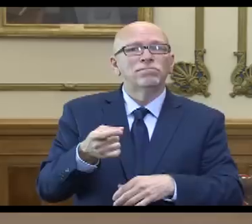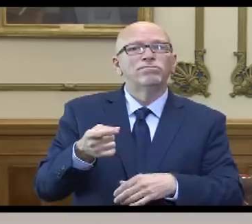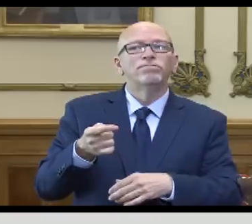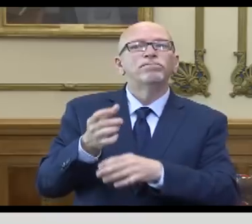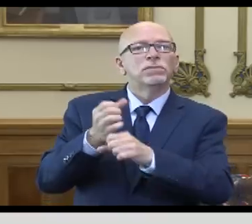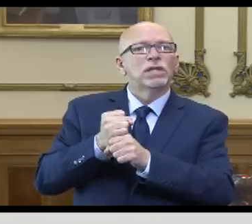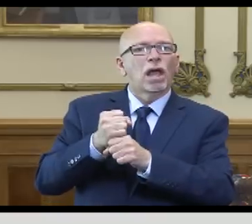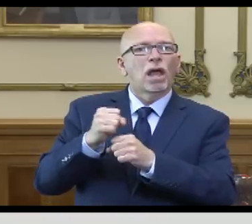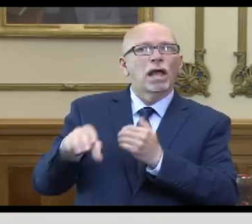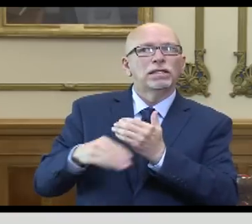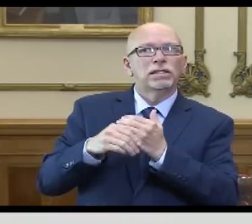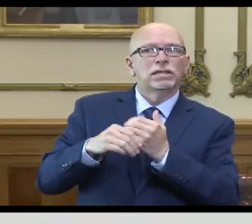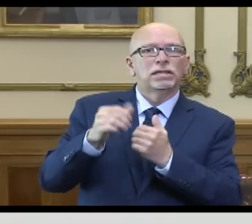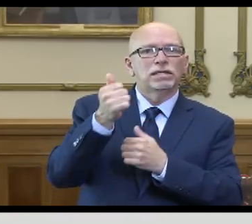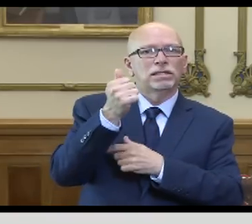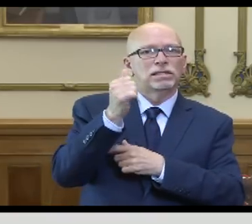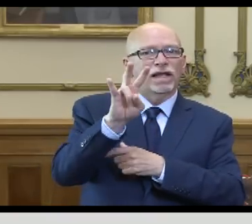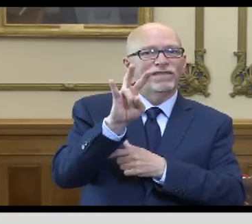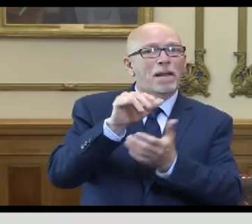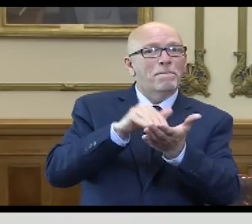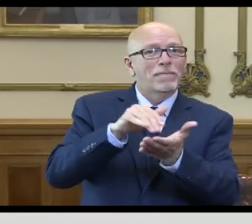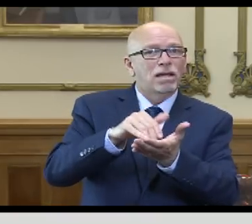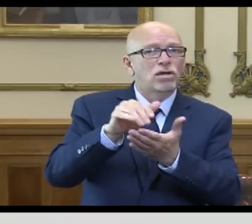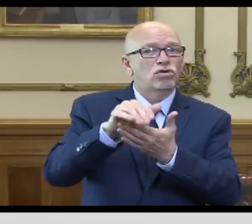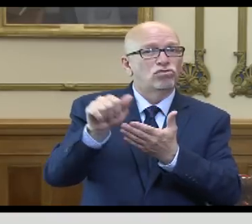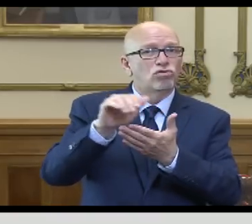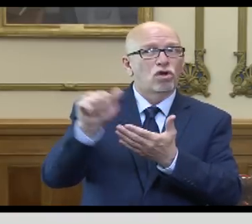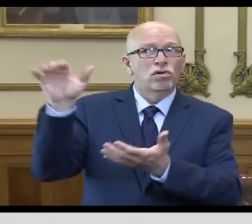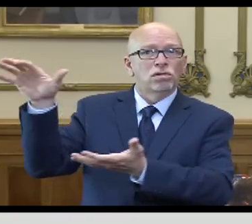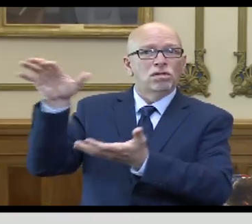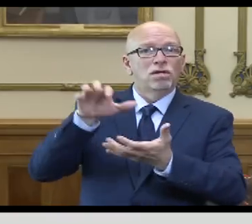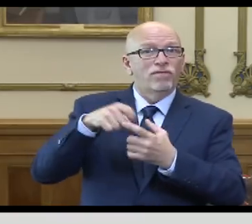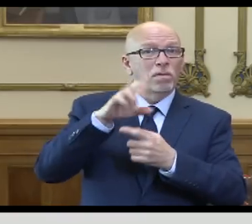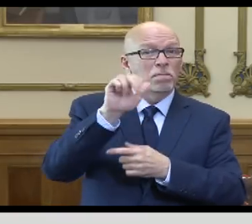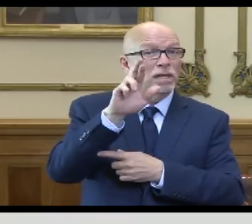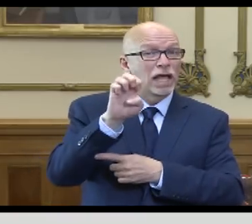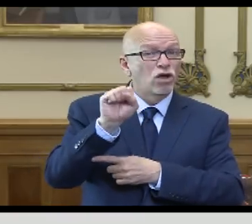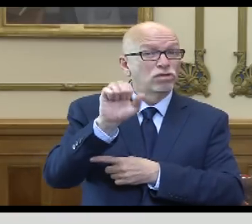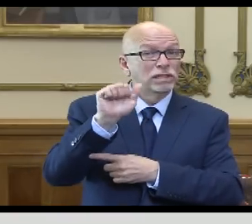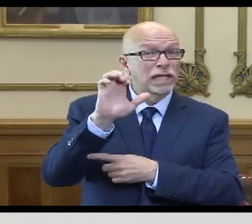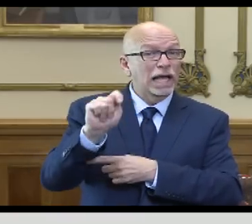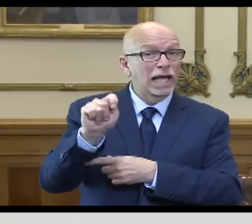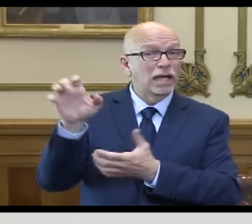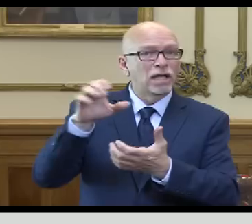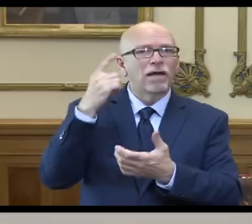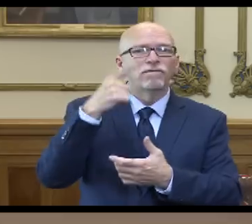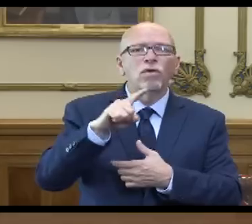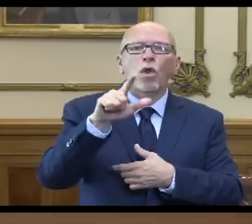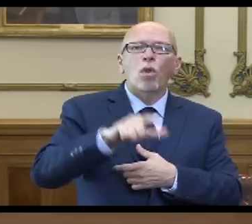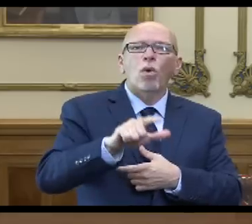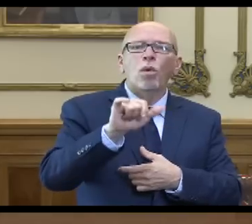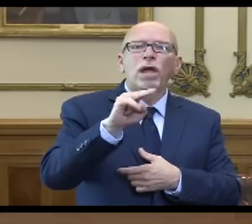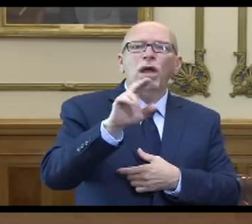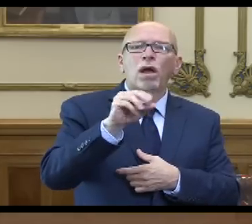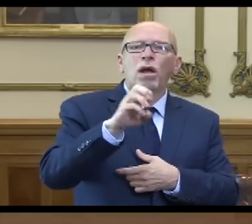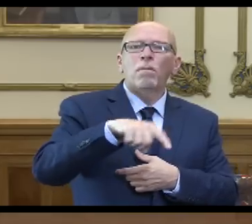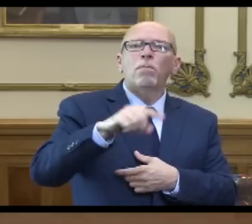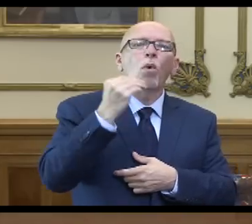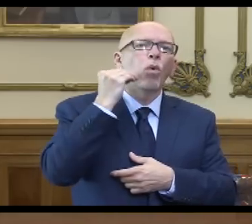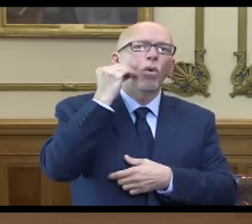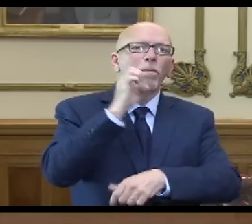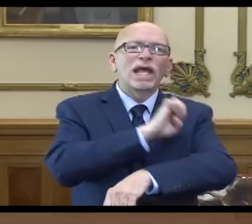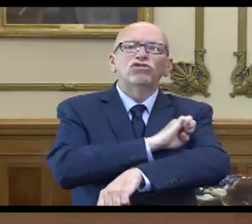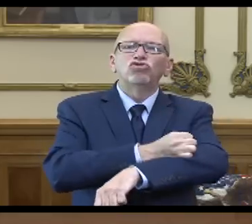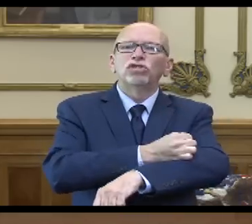an additional $17 million from the CARES Act for the Low-Income Home Energy